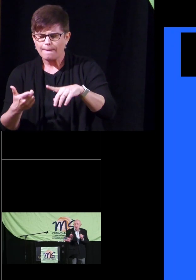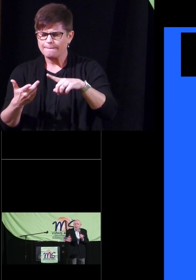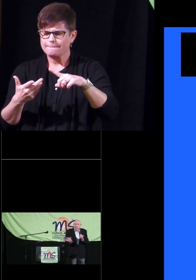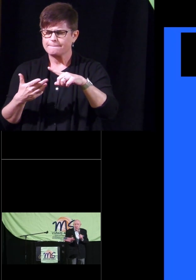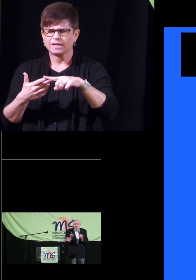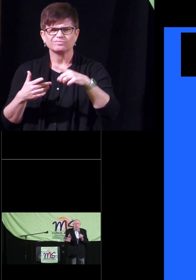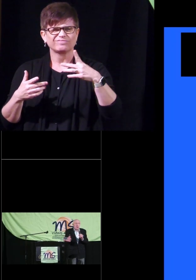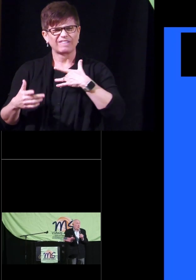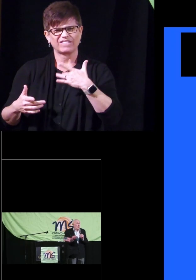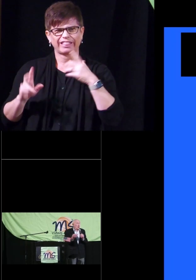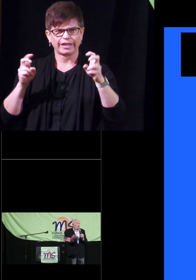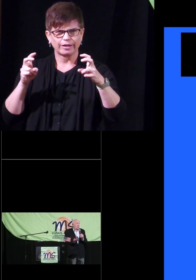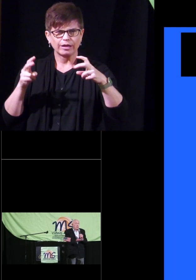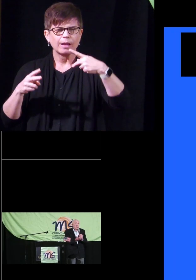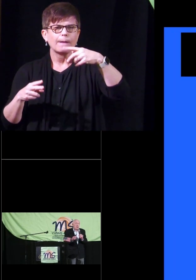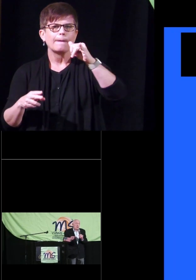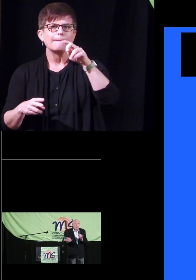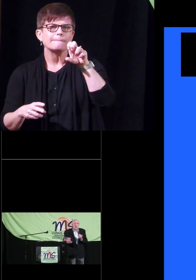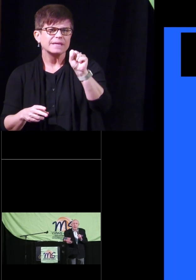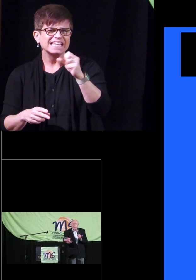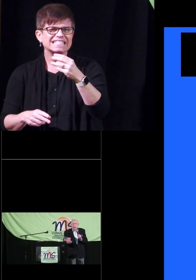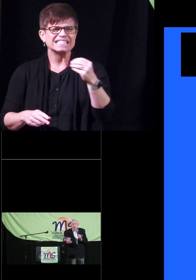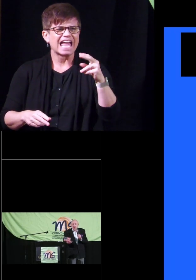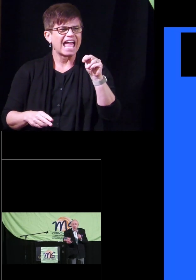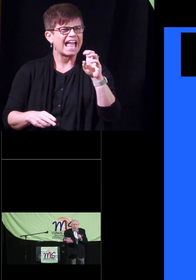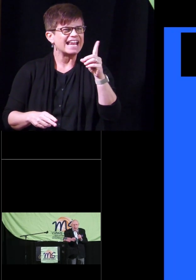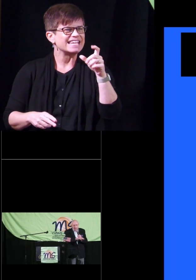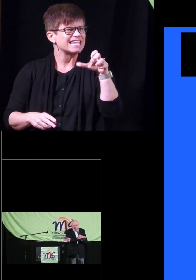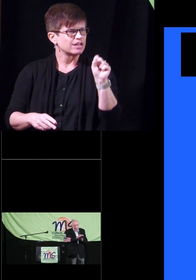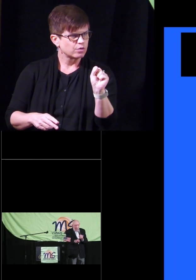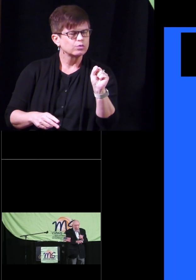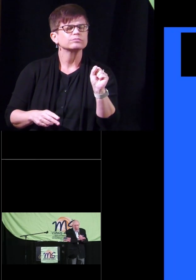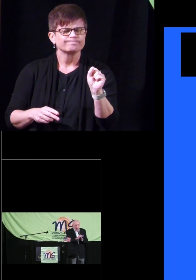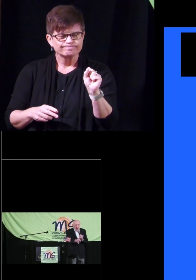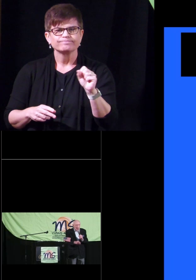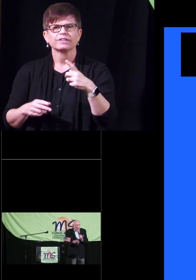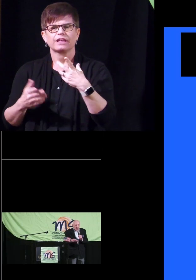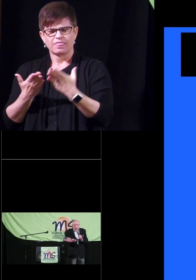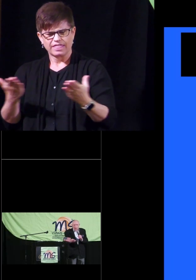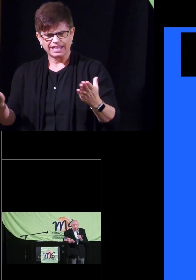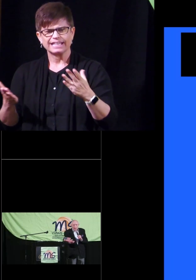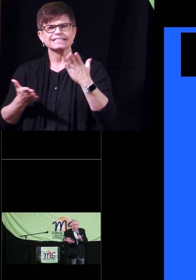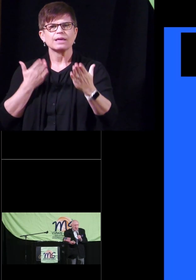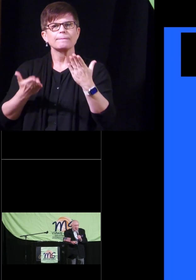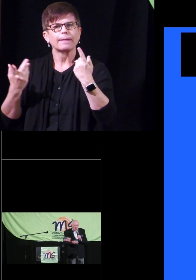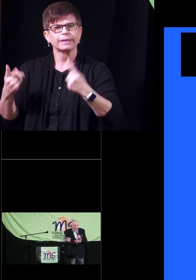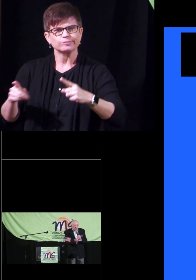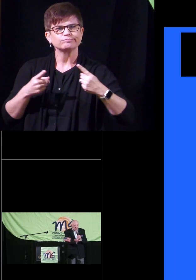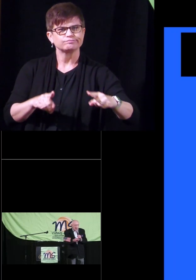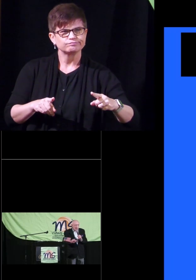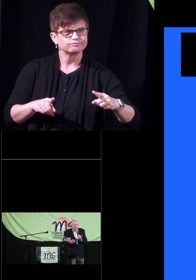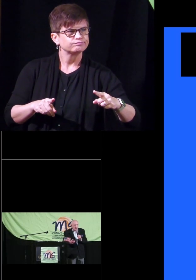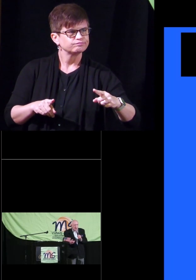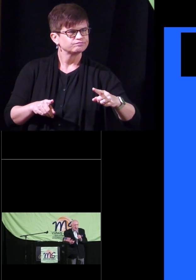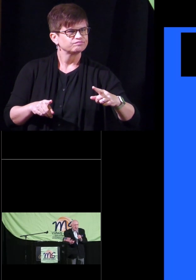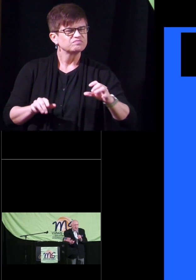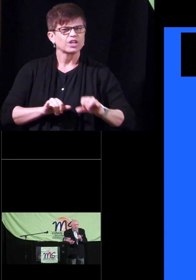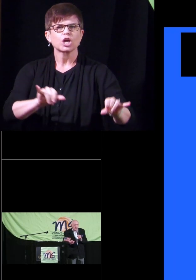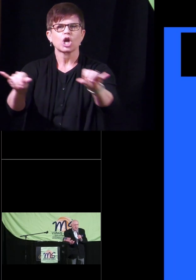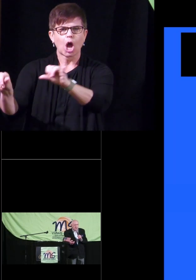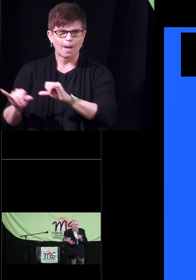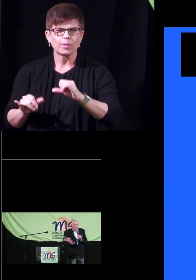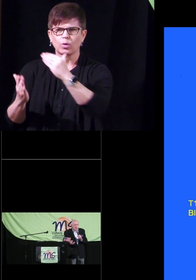All of these symptoms are symptoms that might be occurring. And I've listed some of the commoner ones on this list over